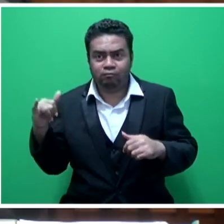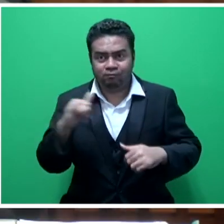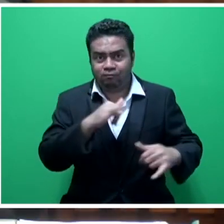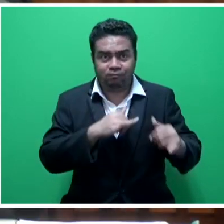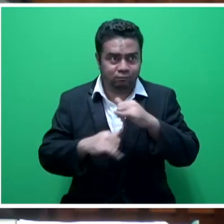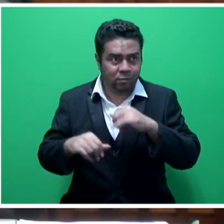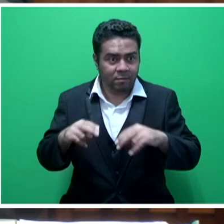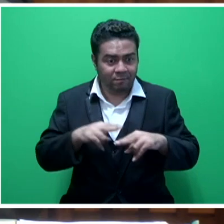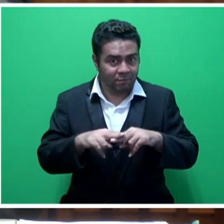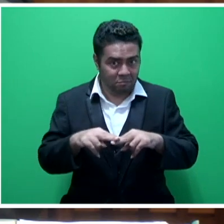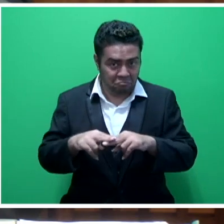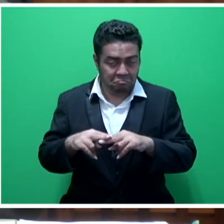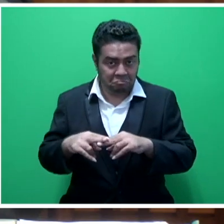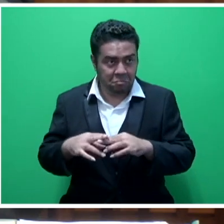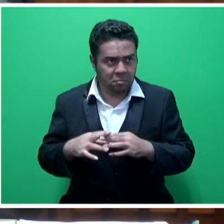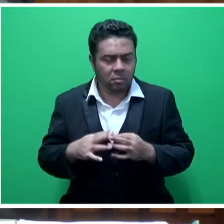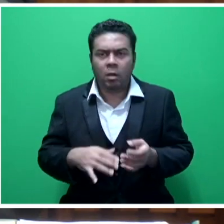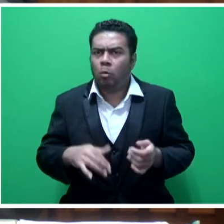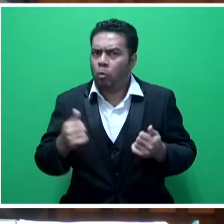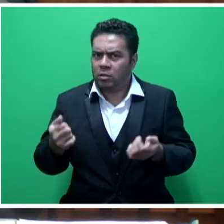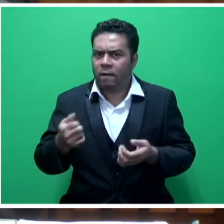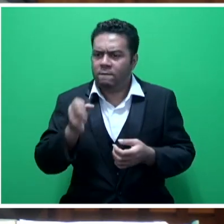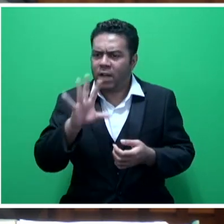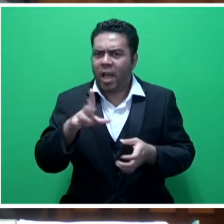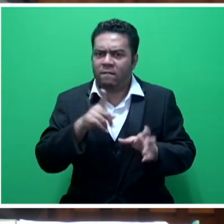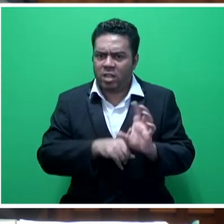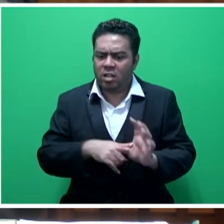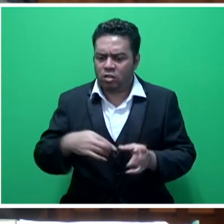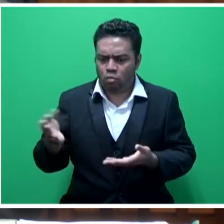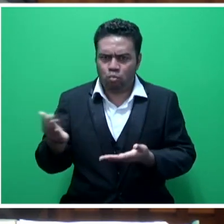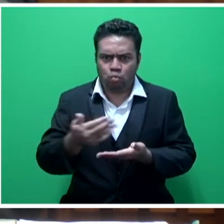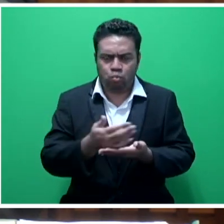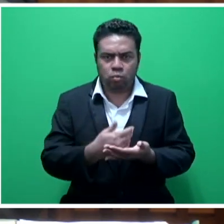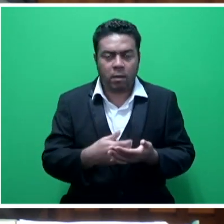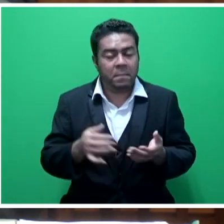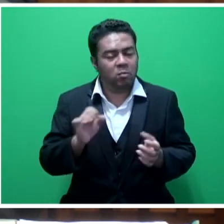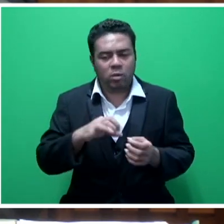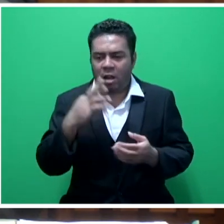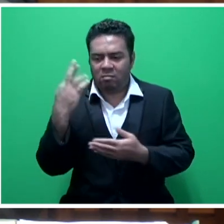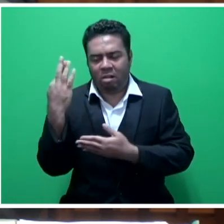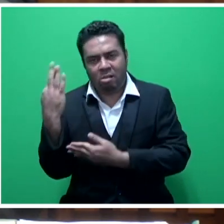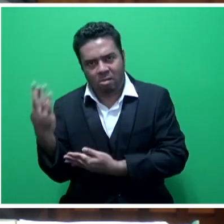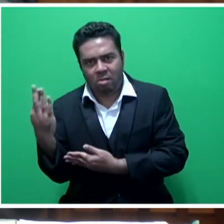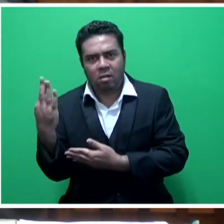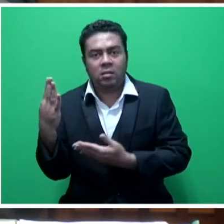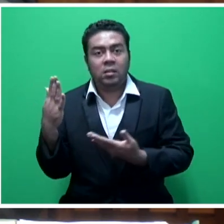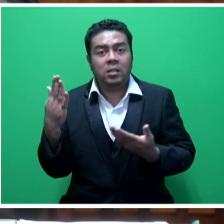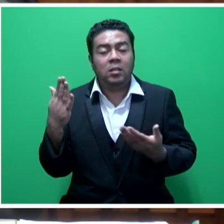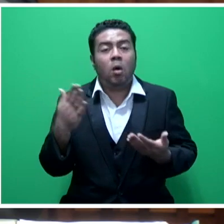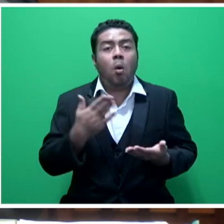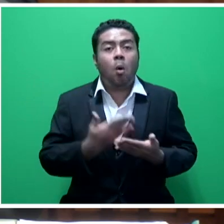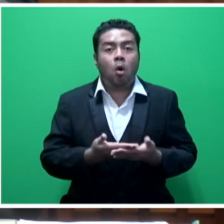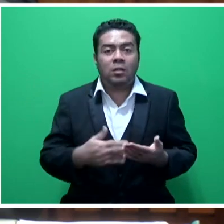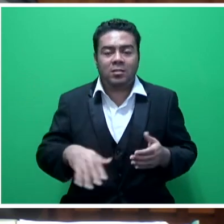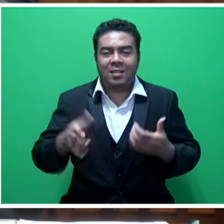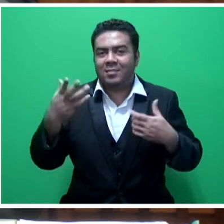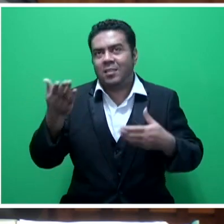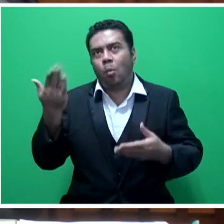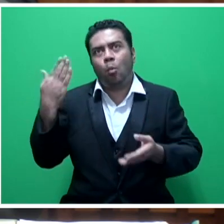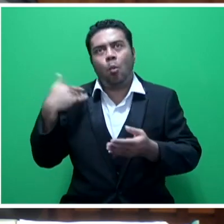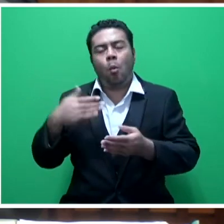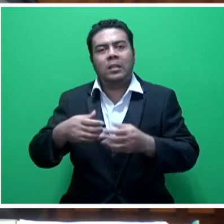over the past 5 years. But no airline can lean on its pre-pandemic success to weather this